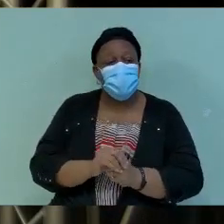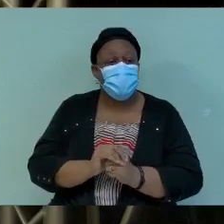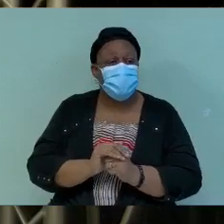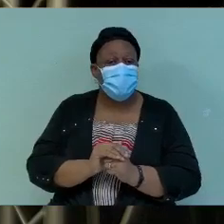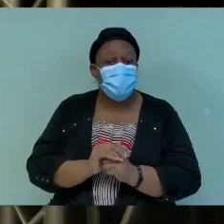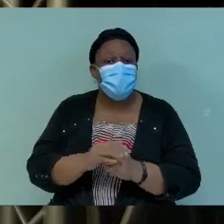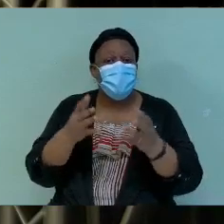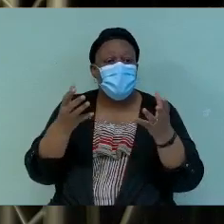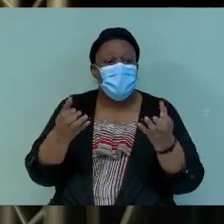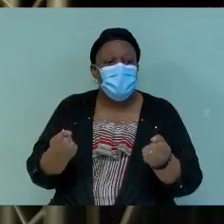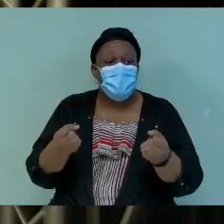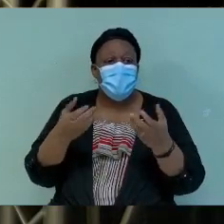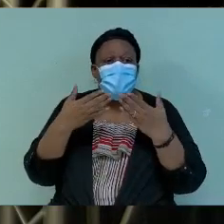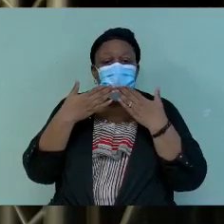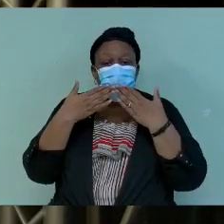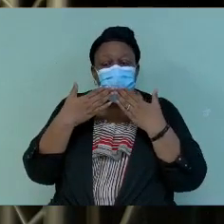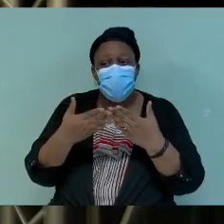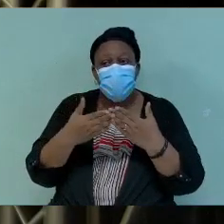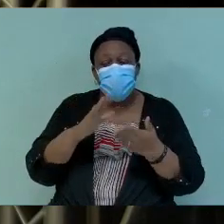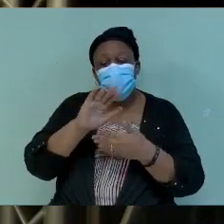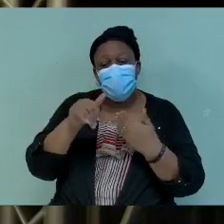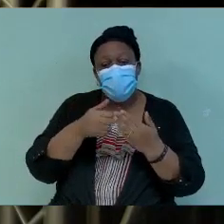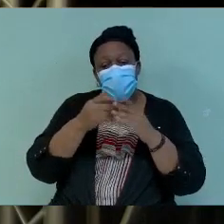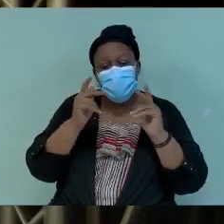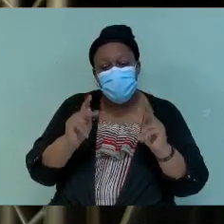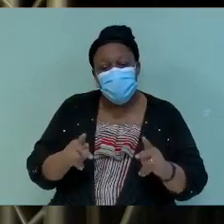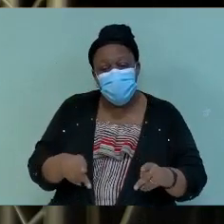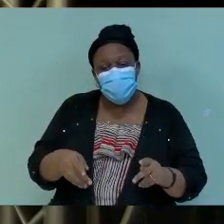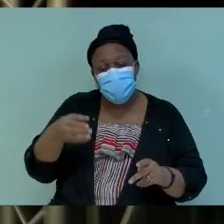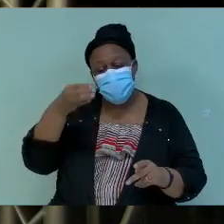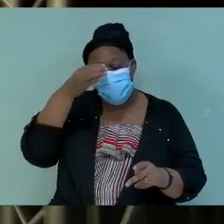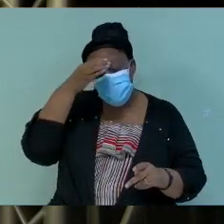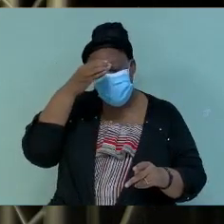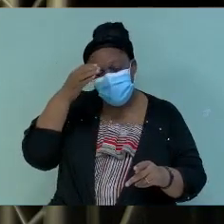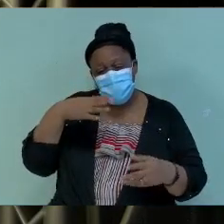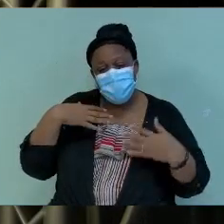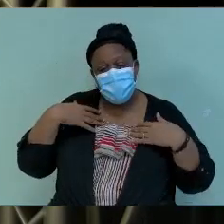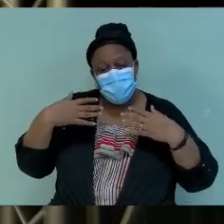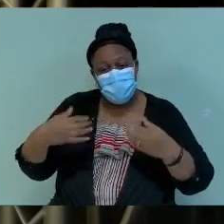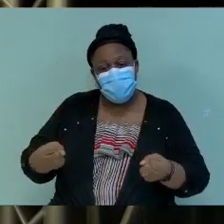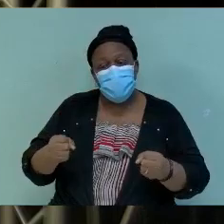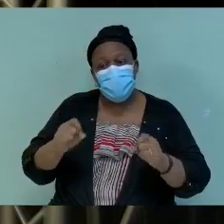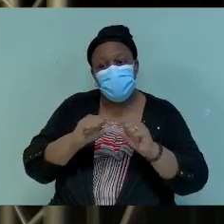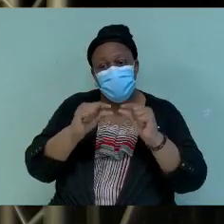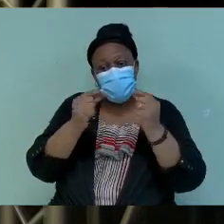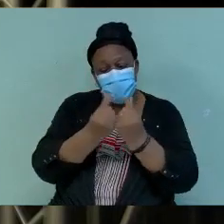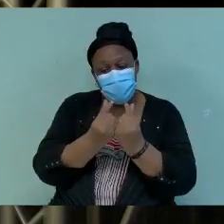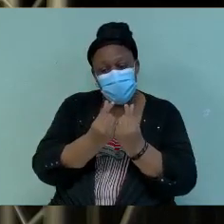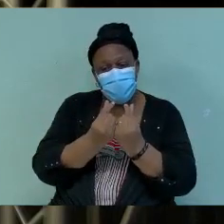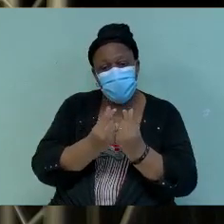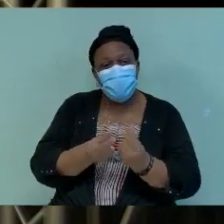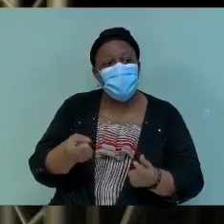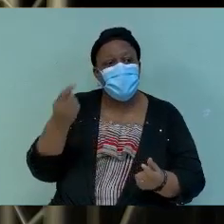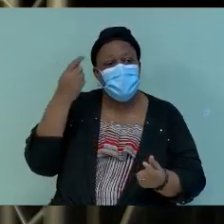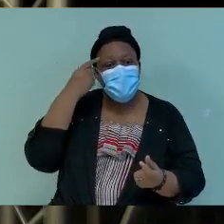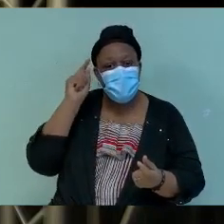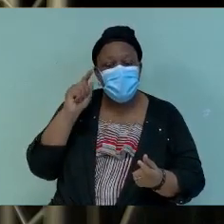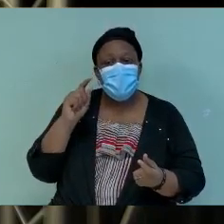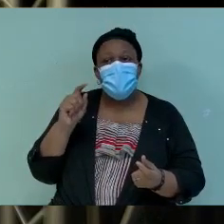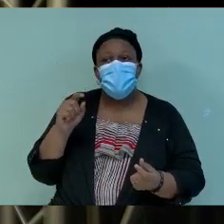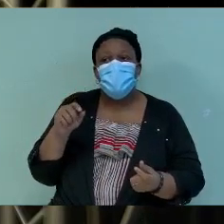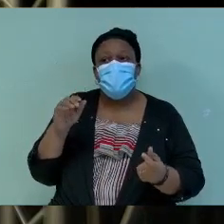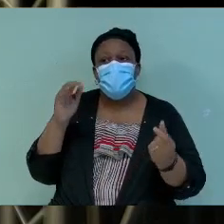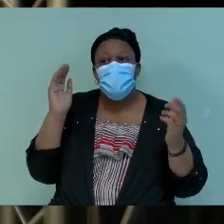to publicly thank the members of the Mental Health and Psychosocial Support Committee for their support in crafting the mental